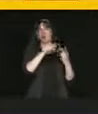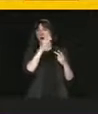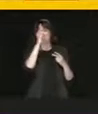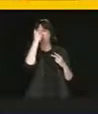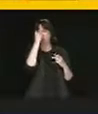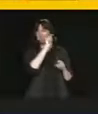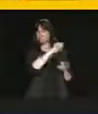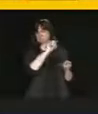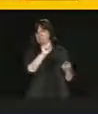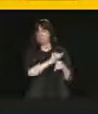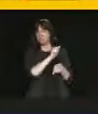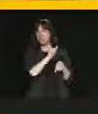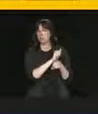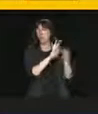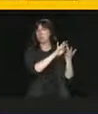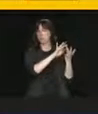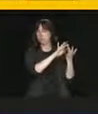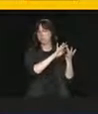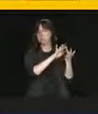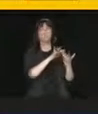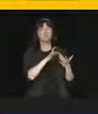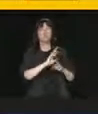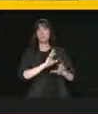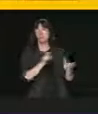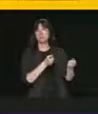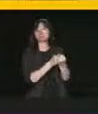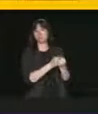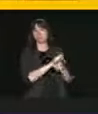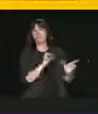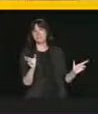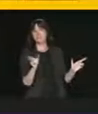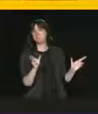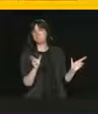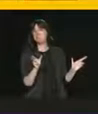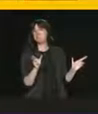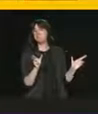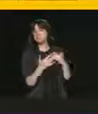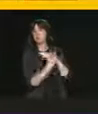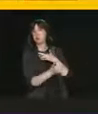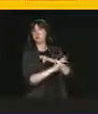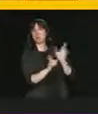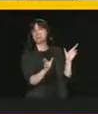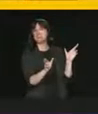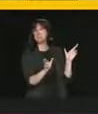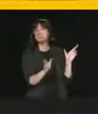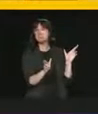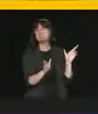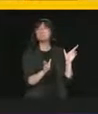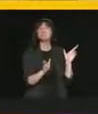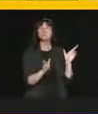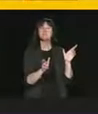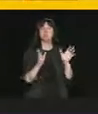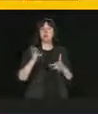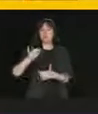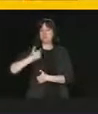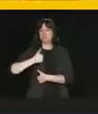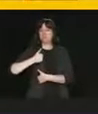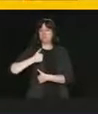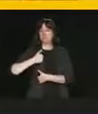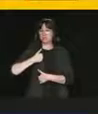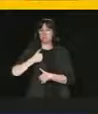in Alberta. We stand ready to help in any ways we can. And as in regards to military